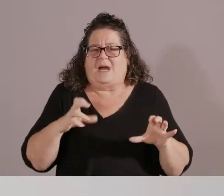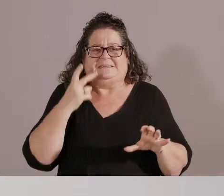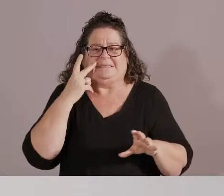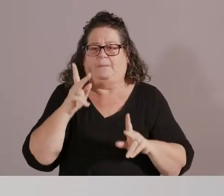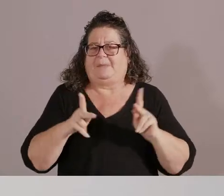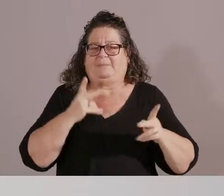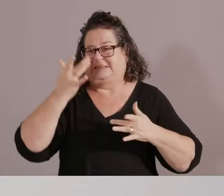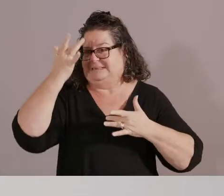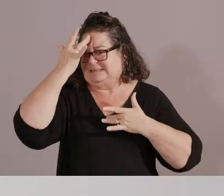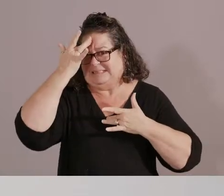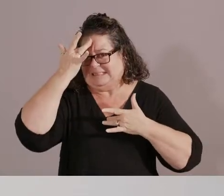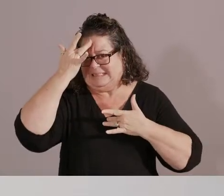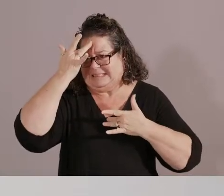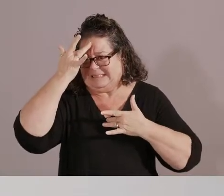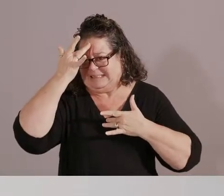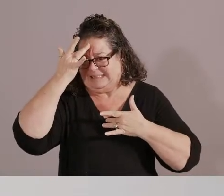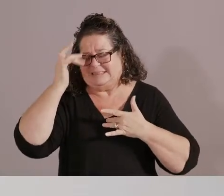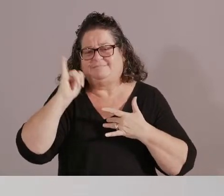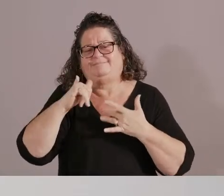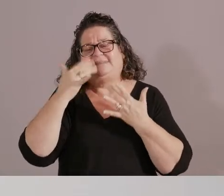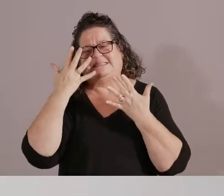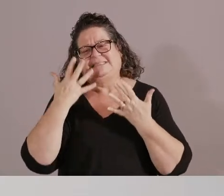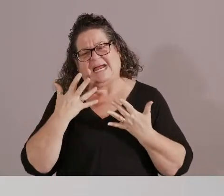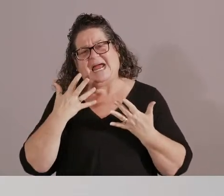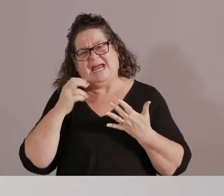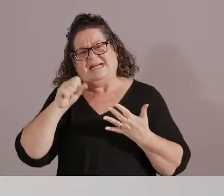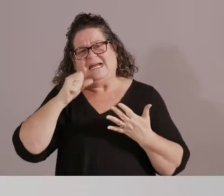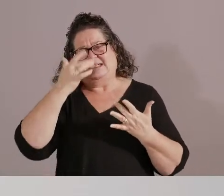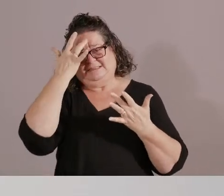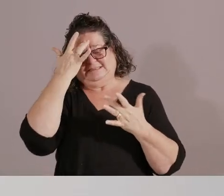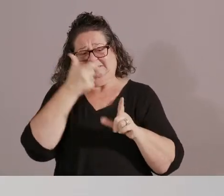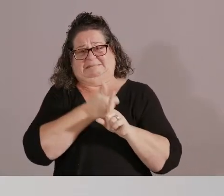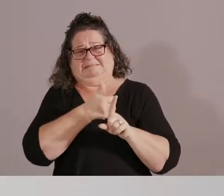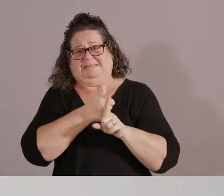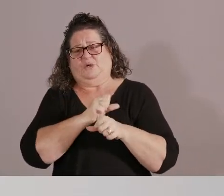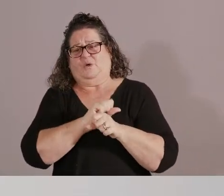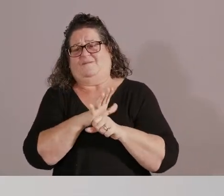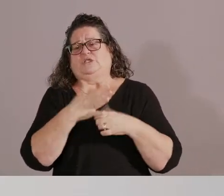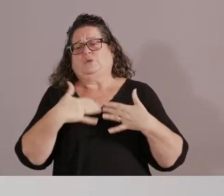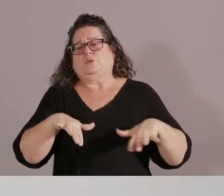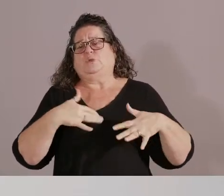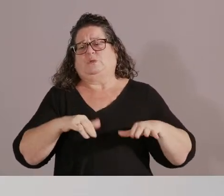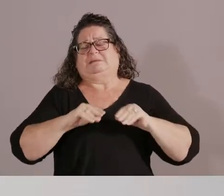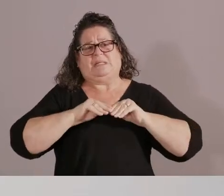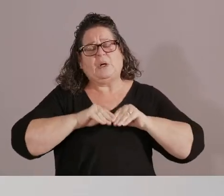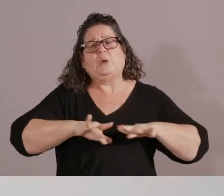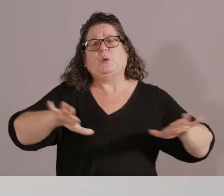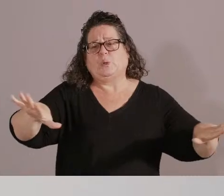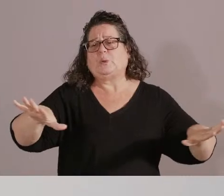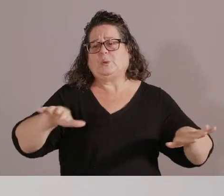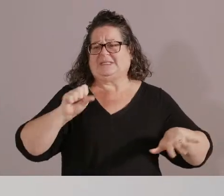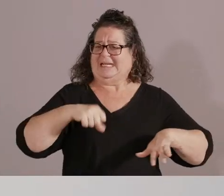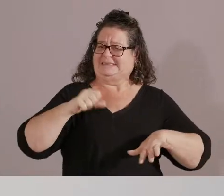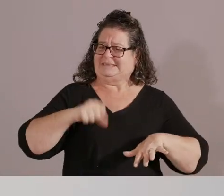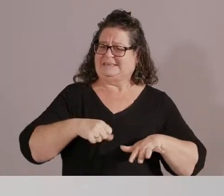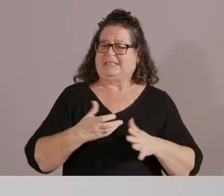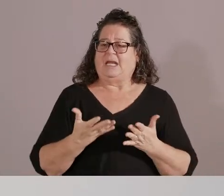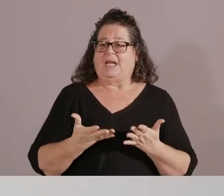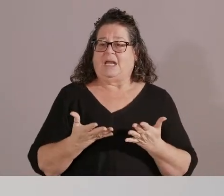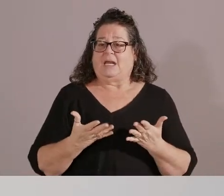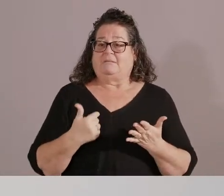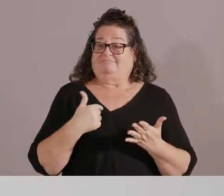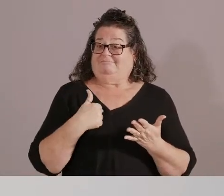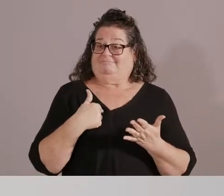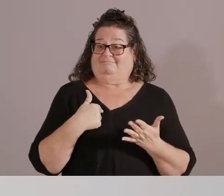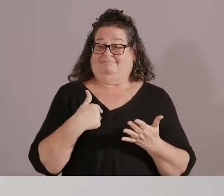disease. And so, we encourage those same mitigation strategies. I follow the mitigation strategies. I do